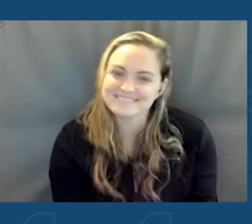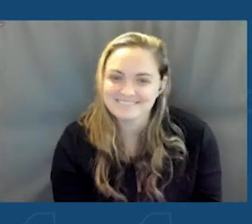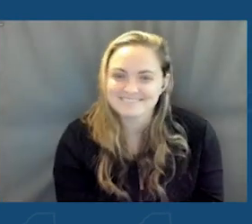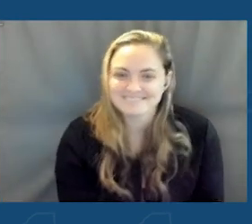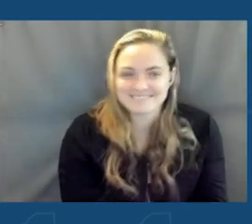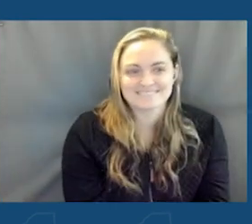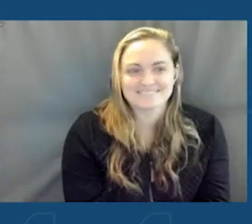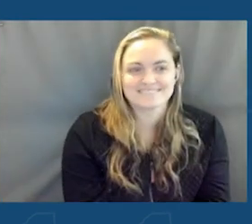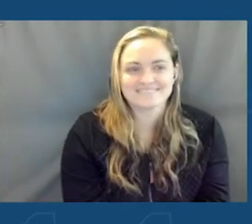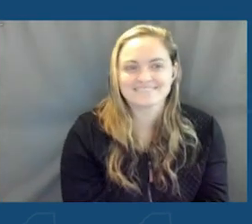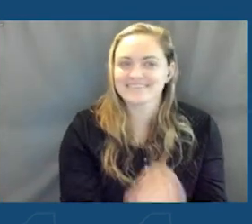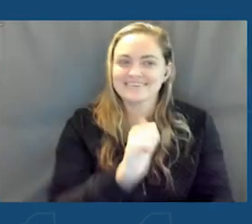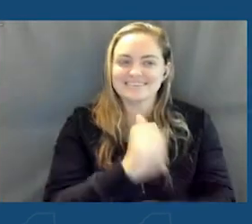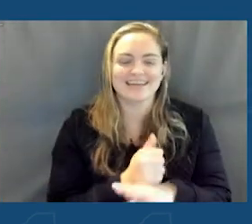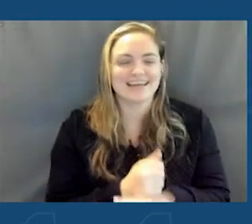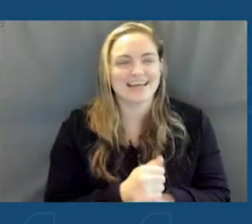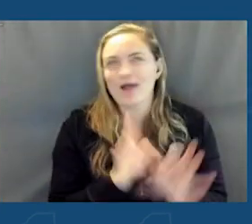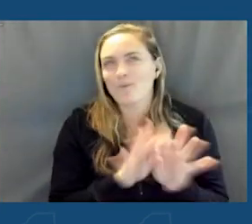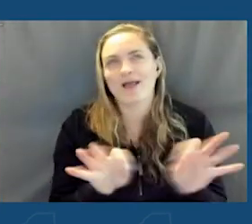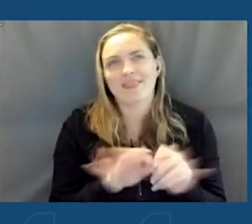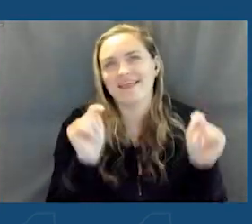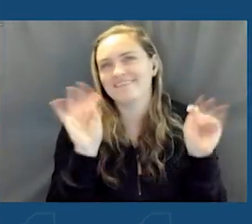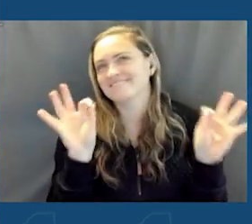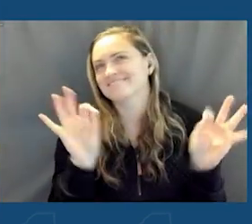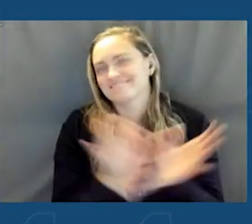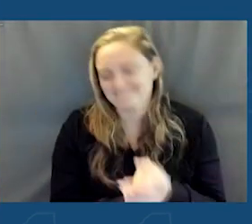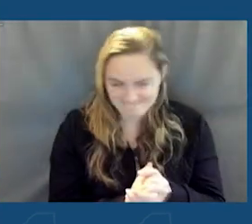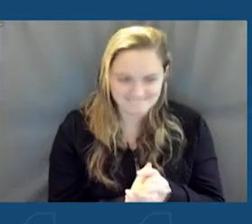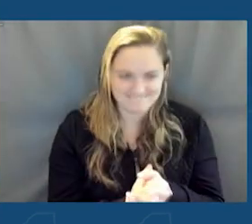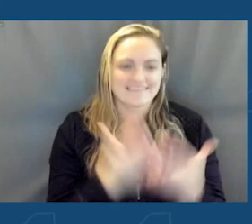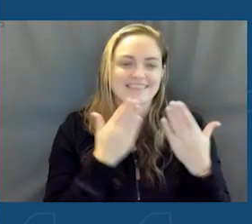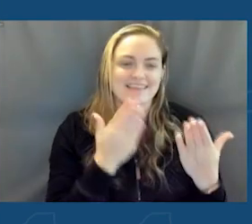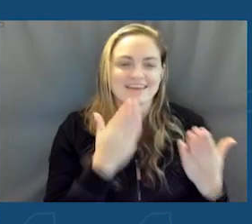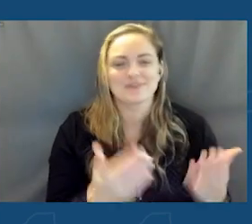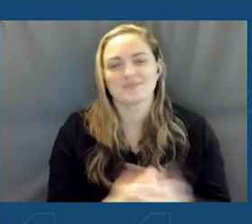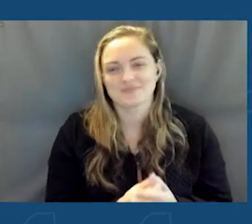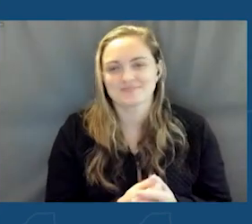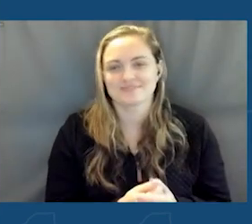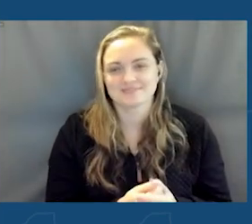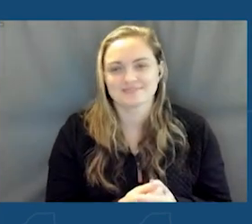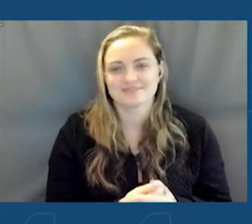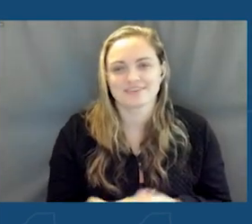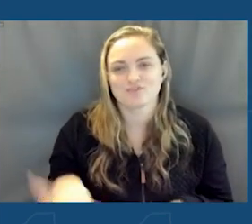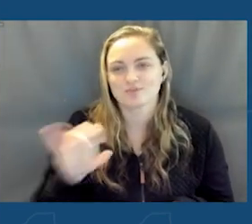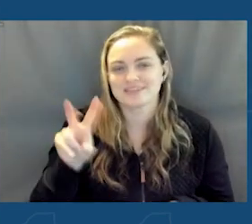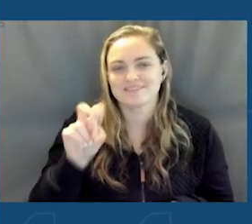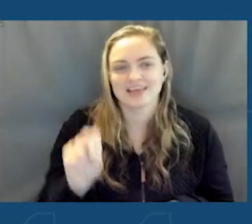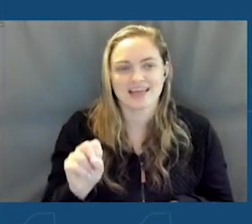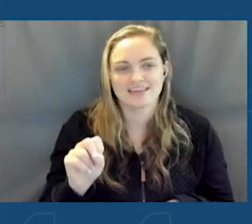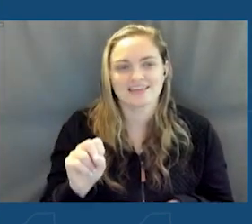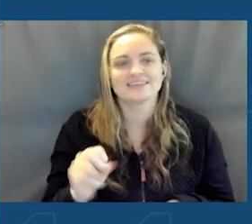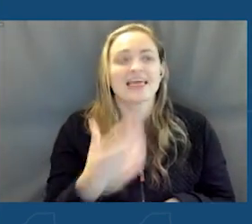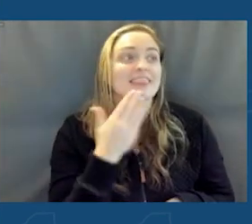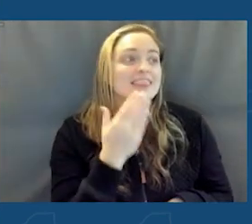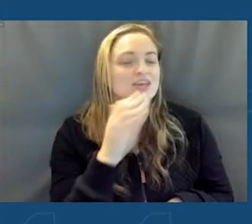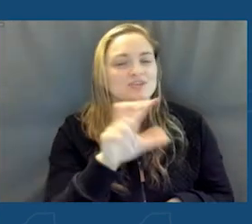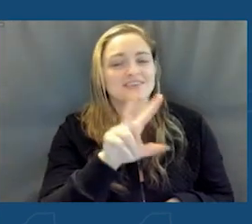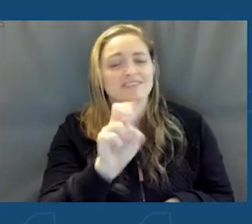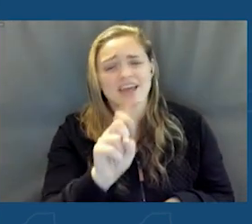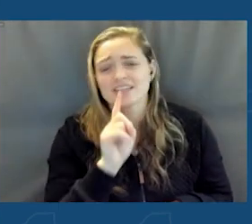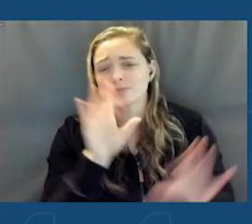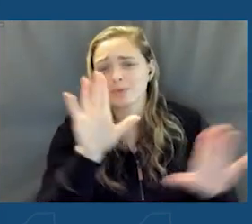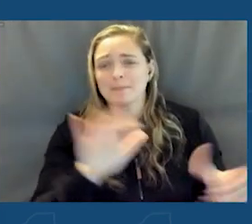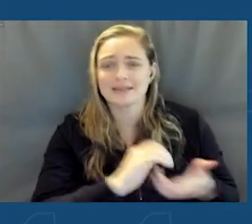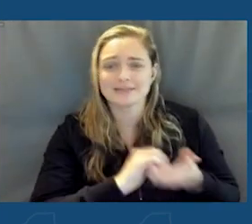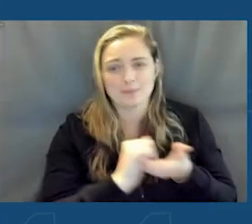all This set. made it all worth it. There you go. Thank you for coming over from CVS, and thanks. Of course. CVS has been an amazing partner